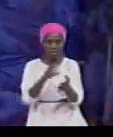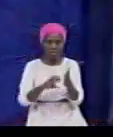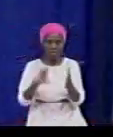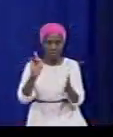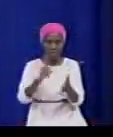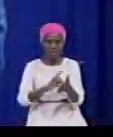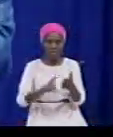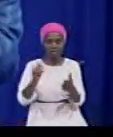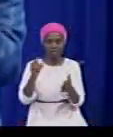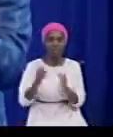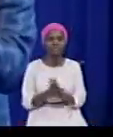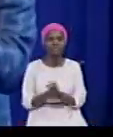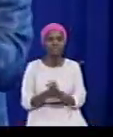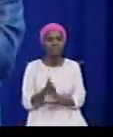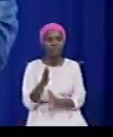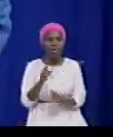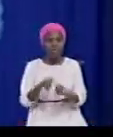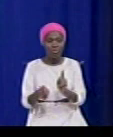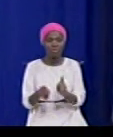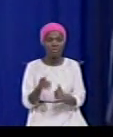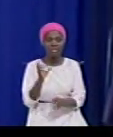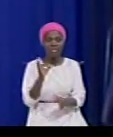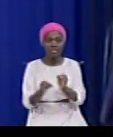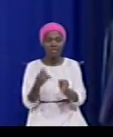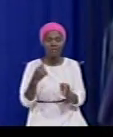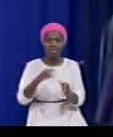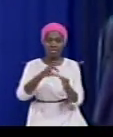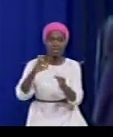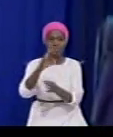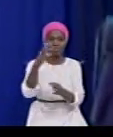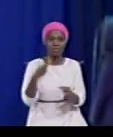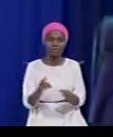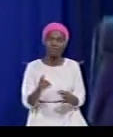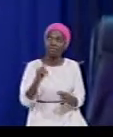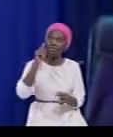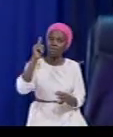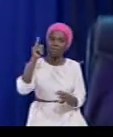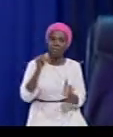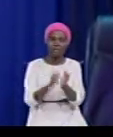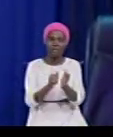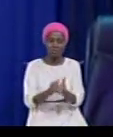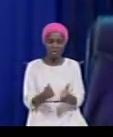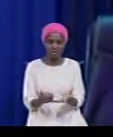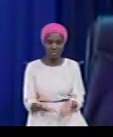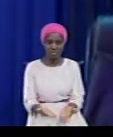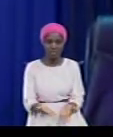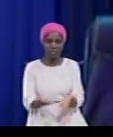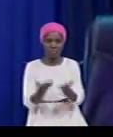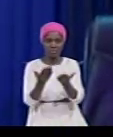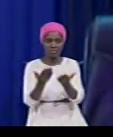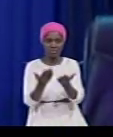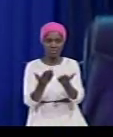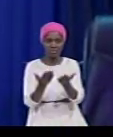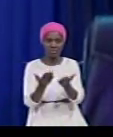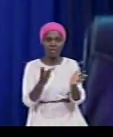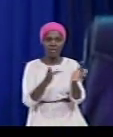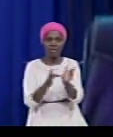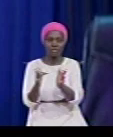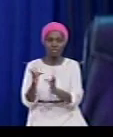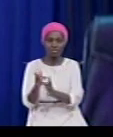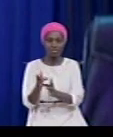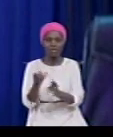11, but if the spirit of him that raised up Jesus from the